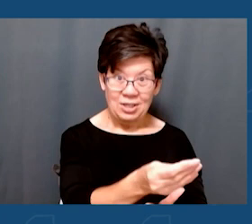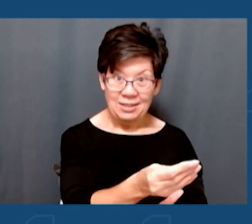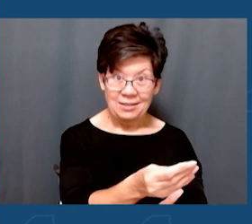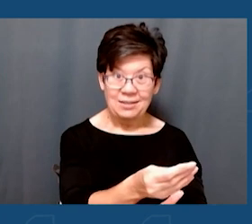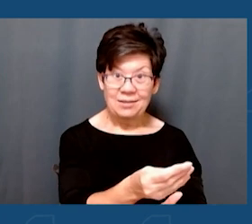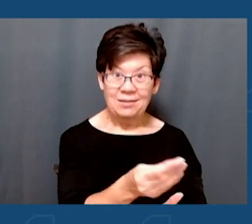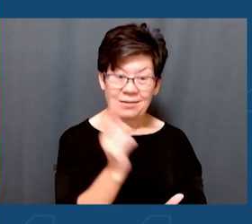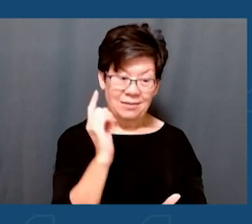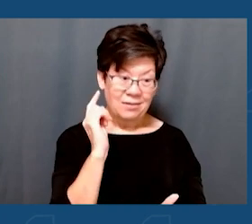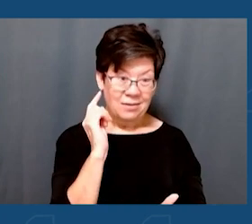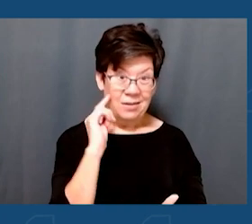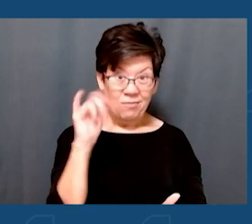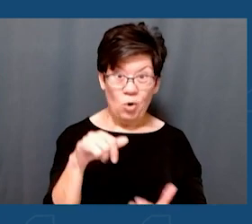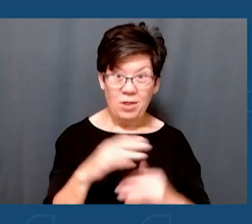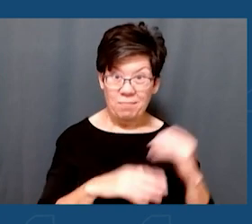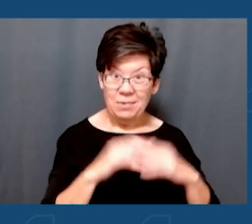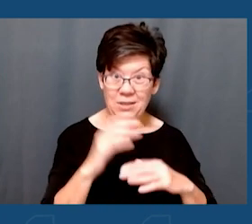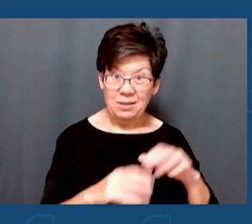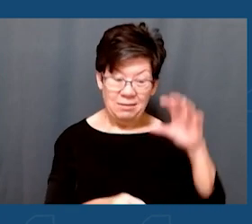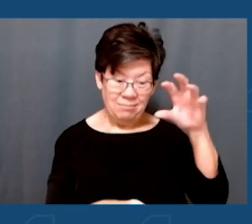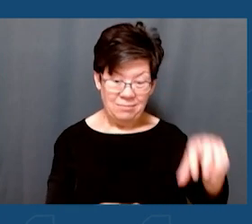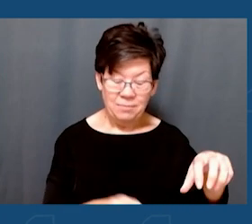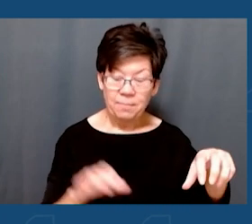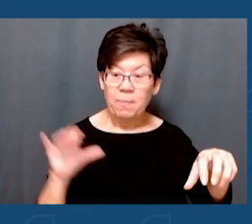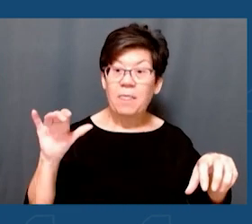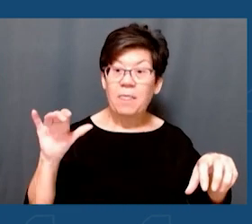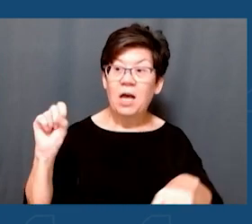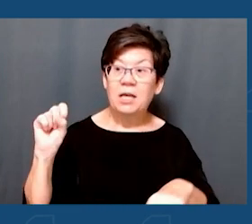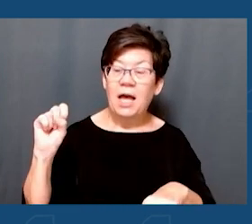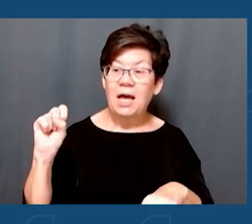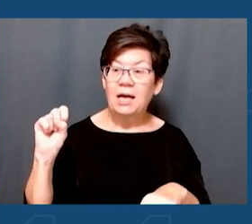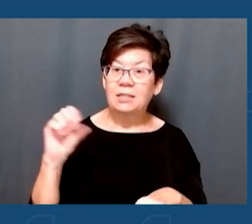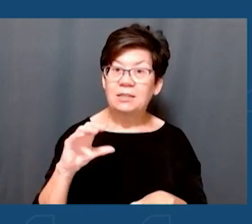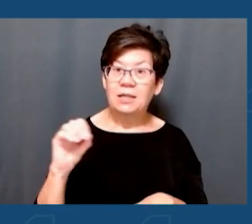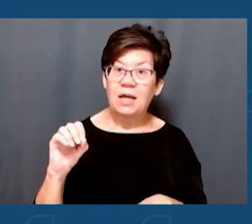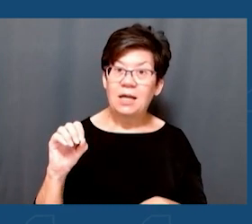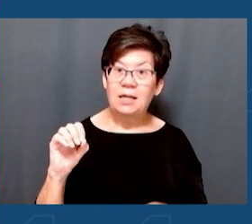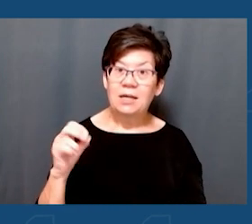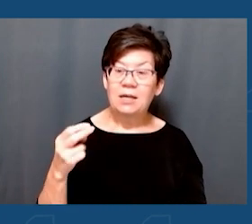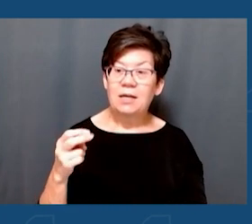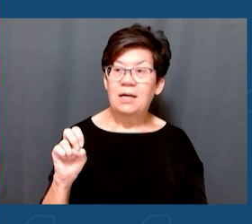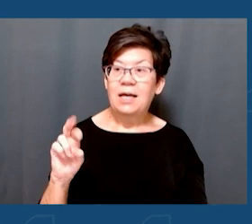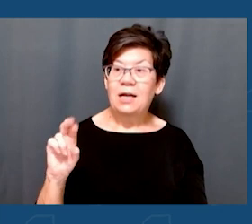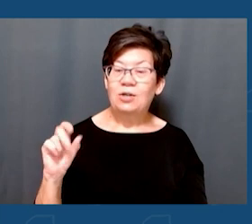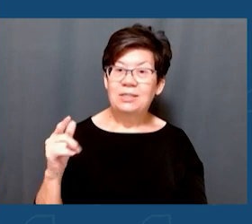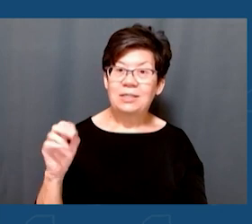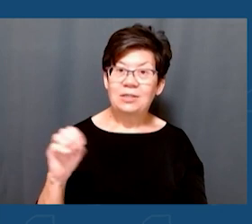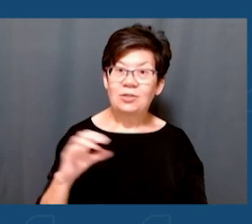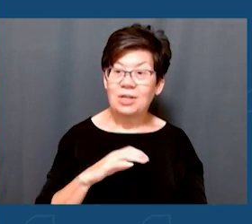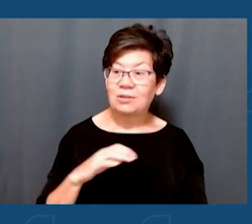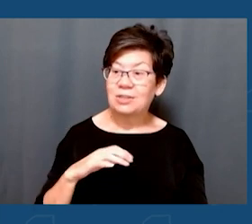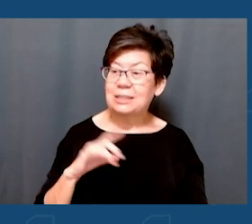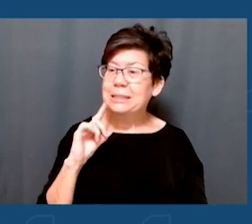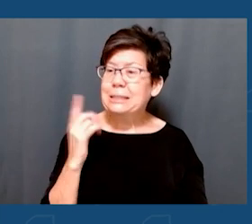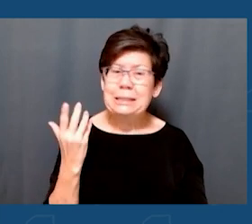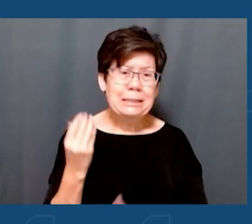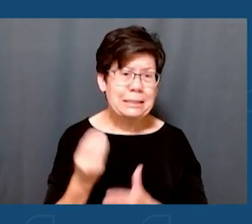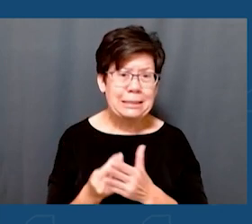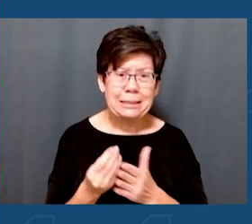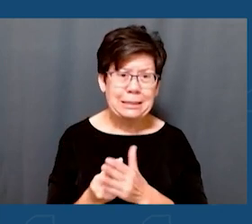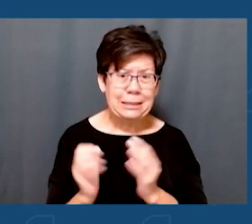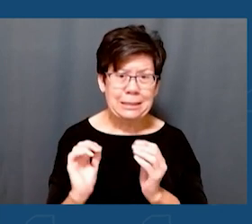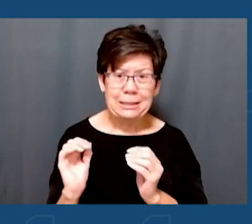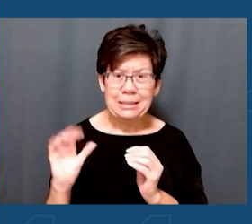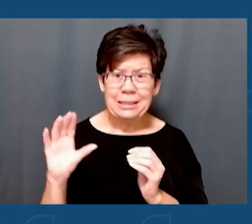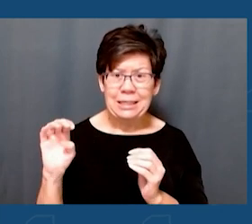this facility. And when Kaz and the Heritage Council didn't have any money, Kaz